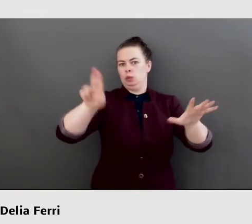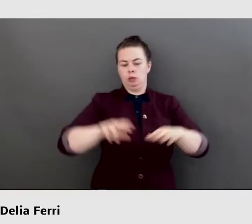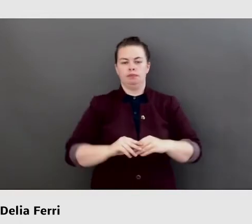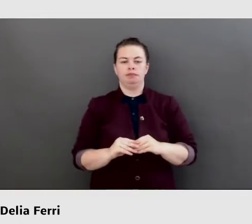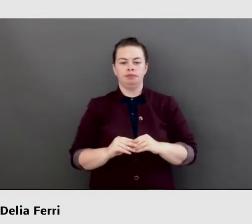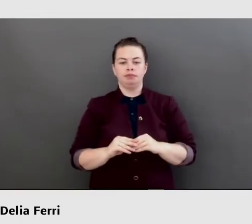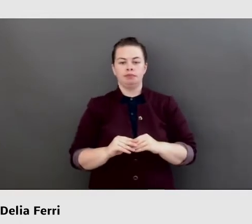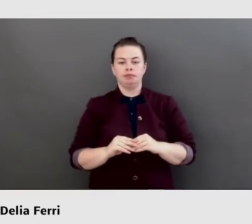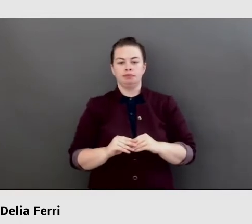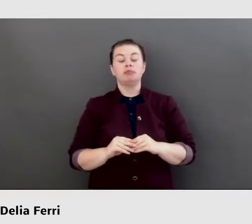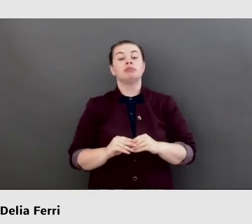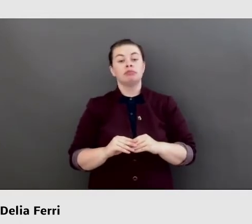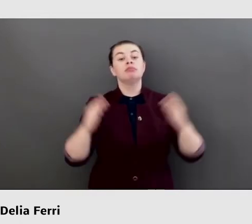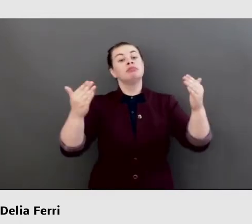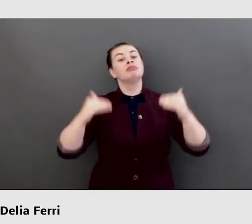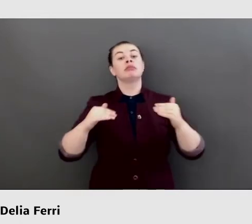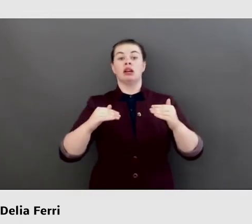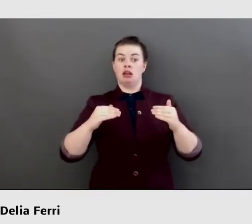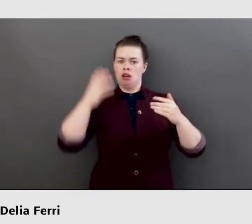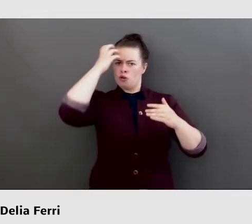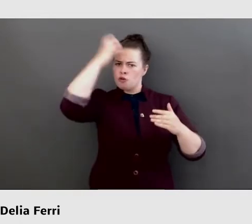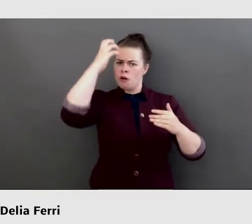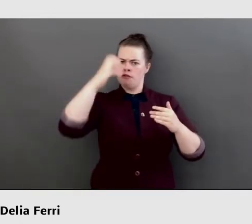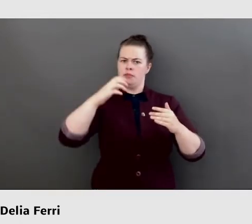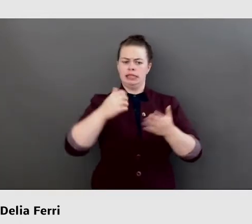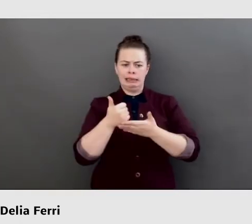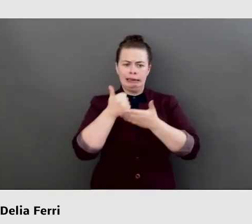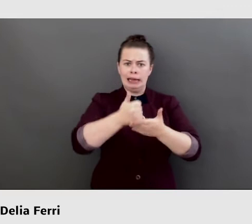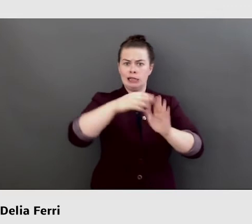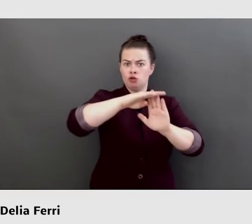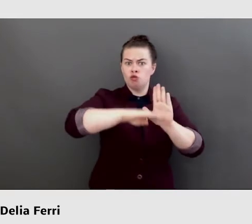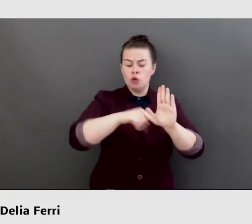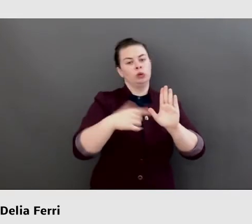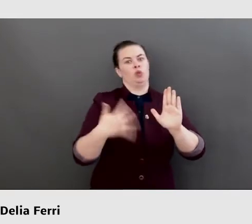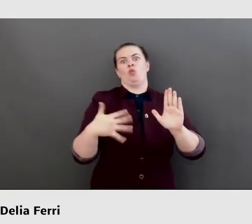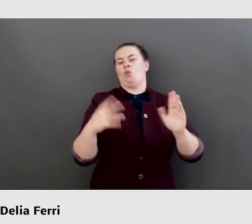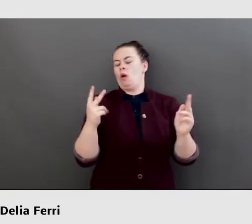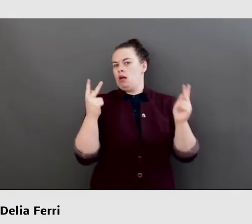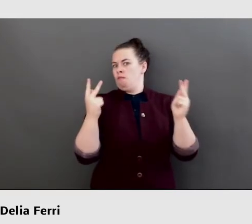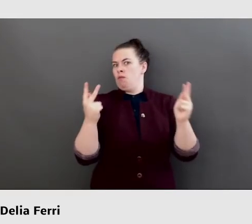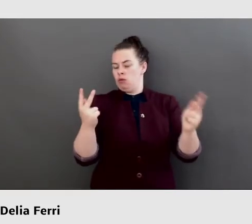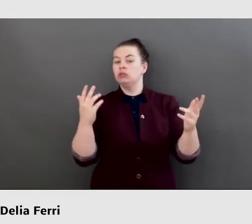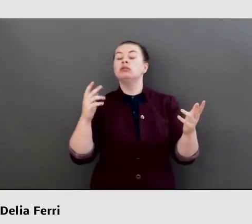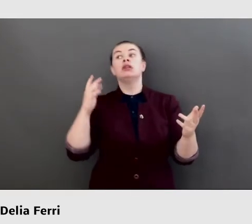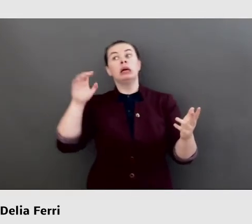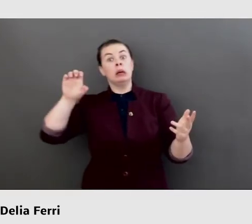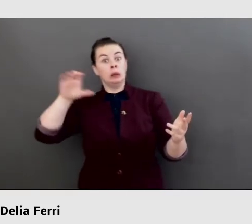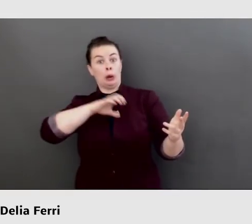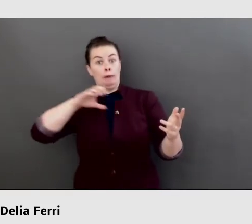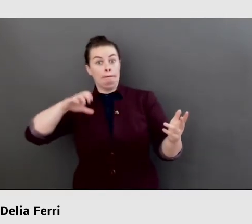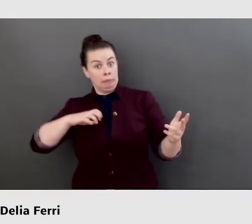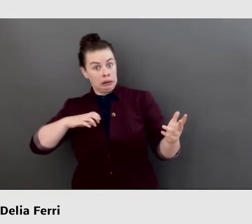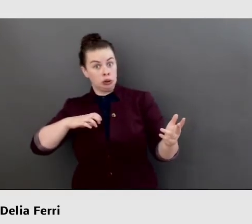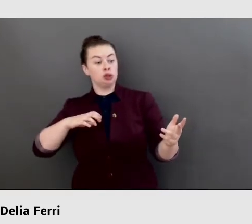State aid rules have also been extremely important in that they've been applied by the Commission in a way that